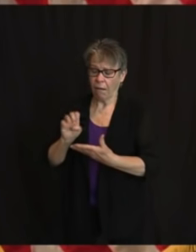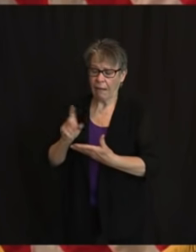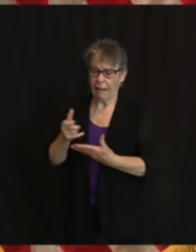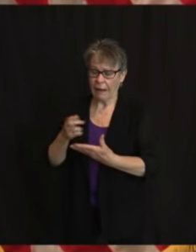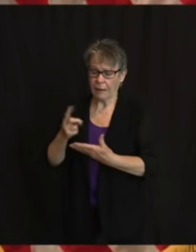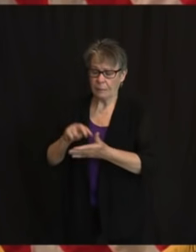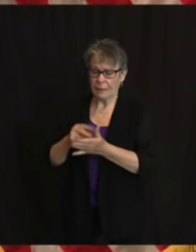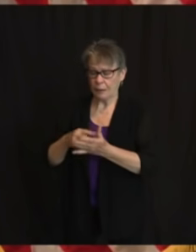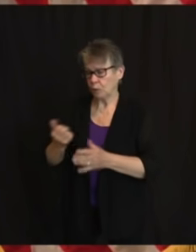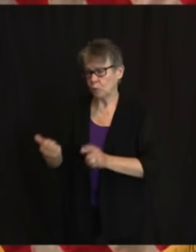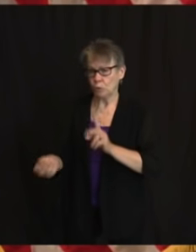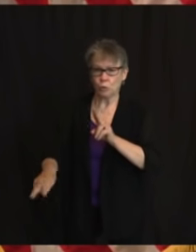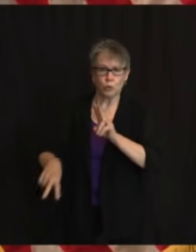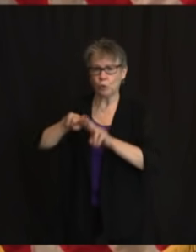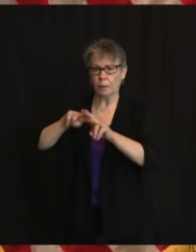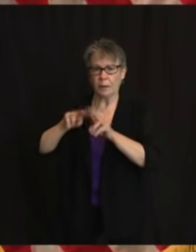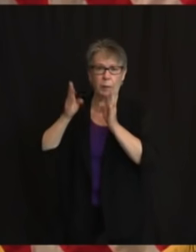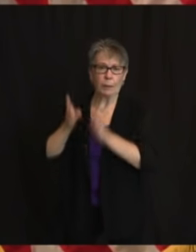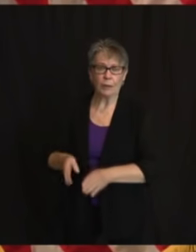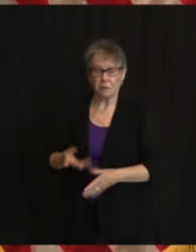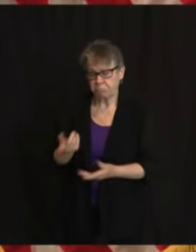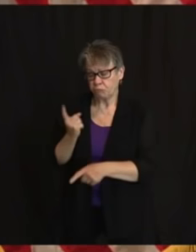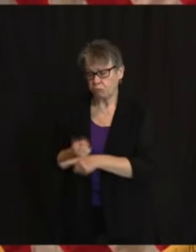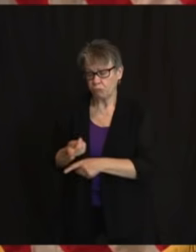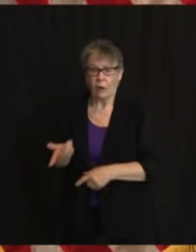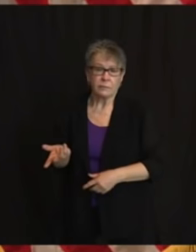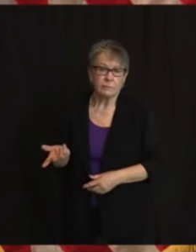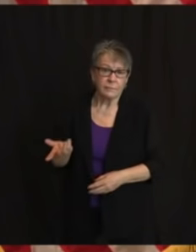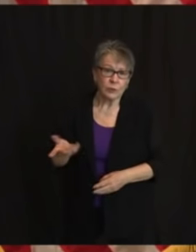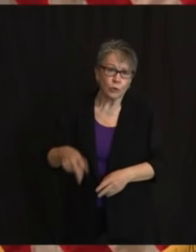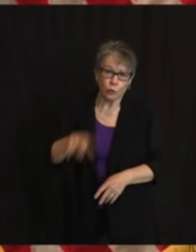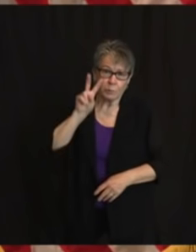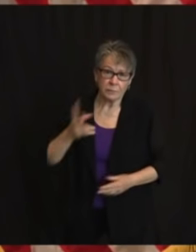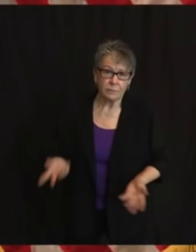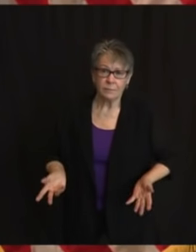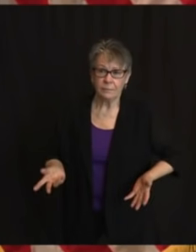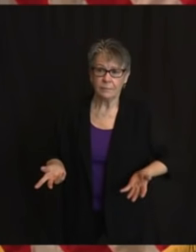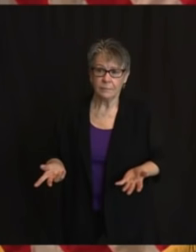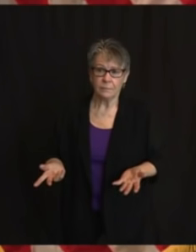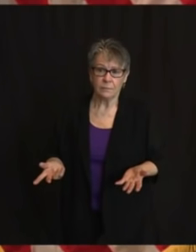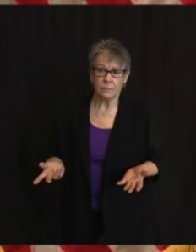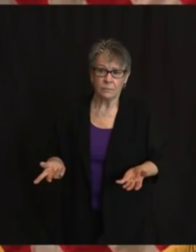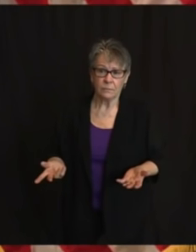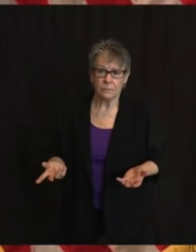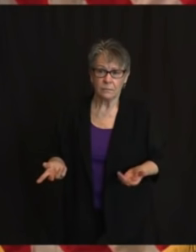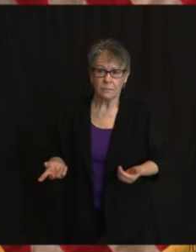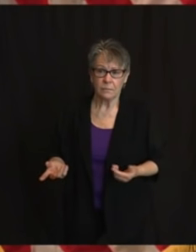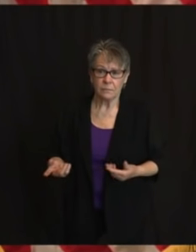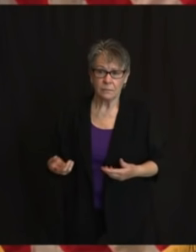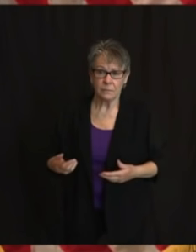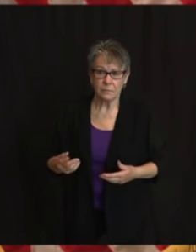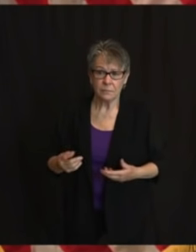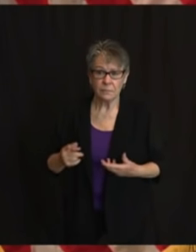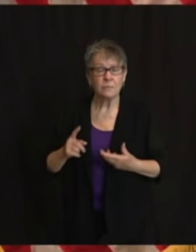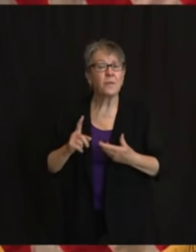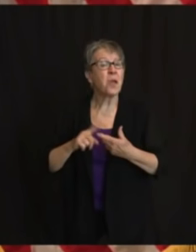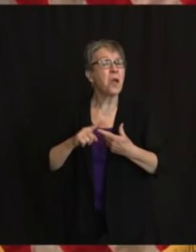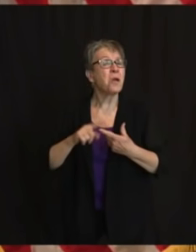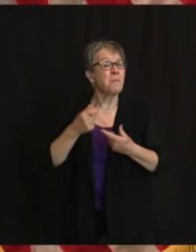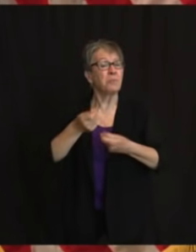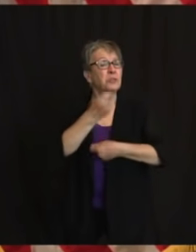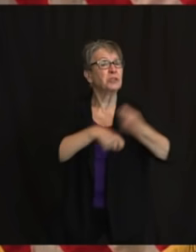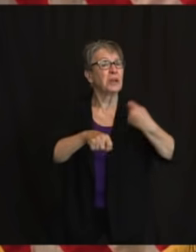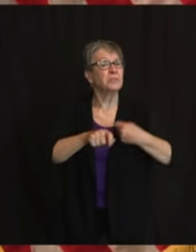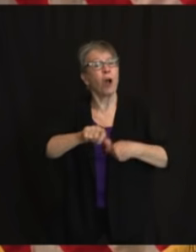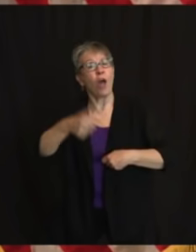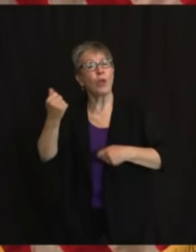way, blockhead or numbskull. I like knucklehead because I think we started there, it's got 3 syllables, it's got a little bit more